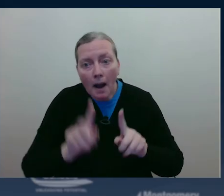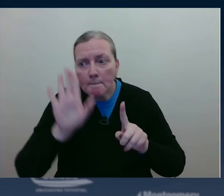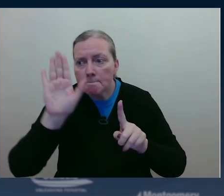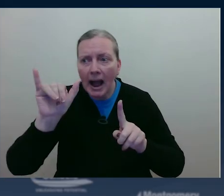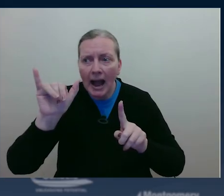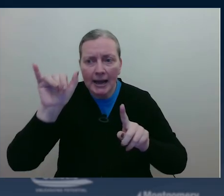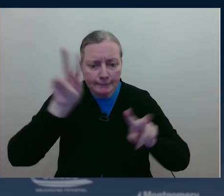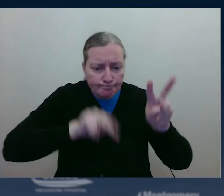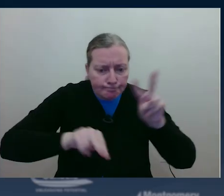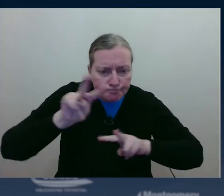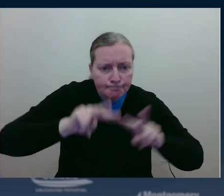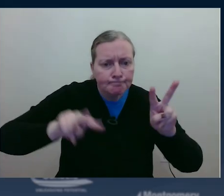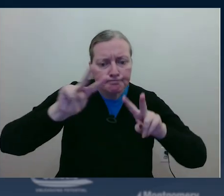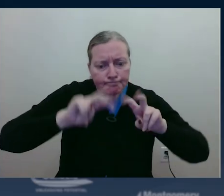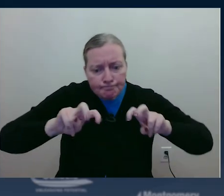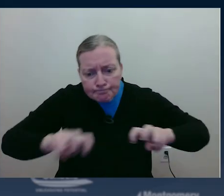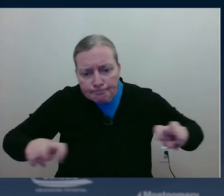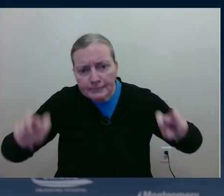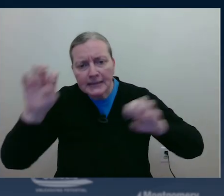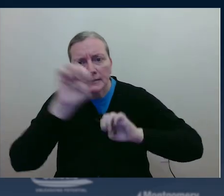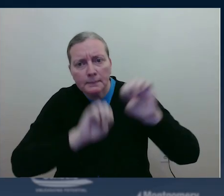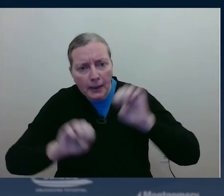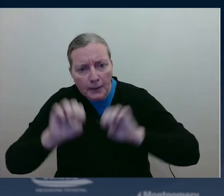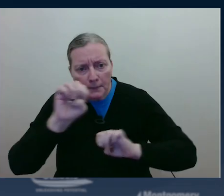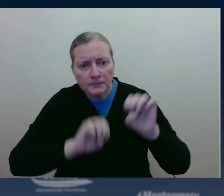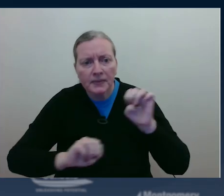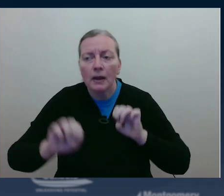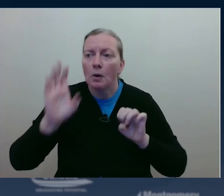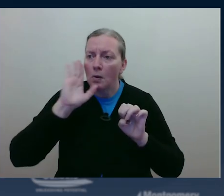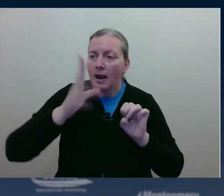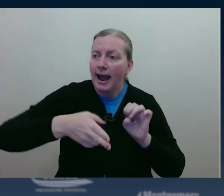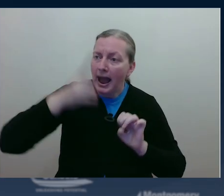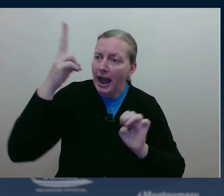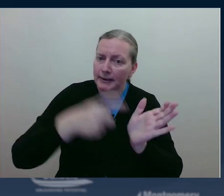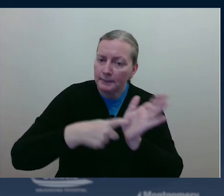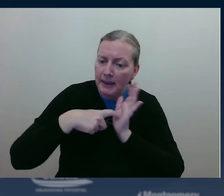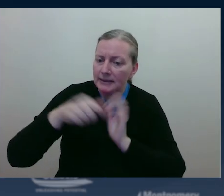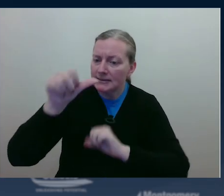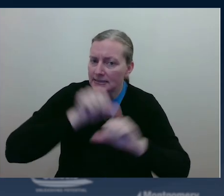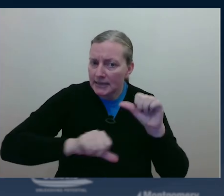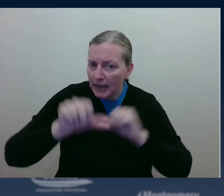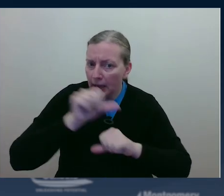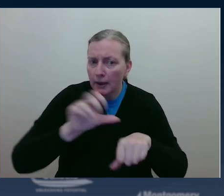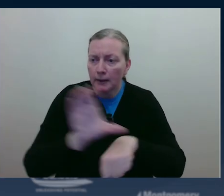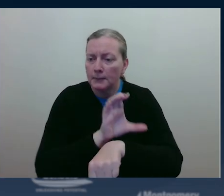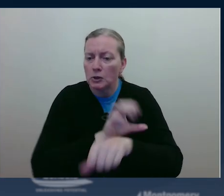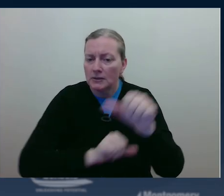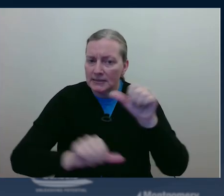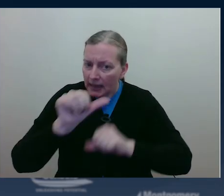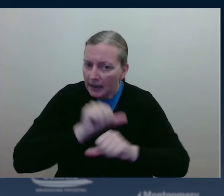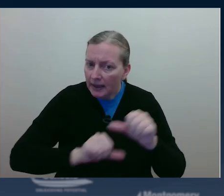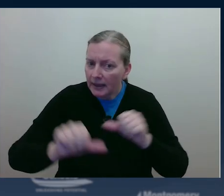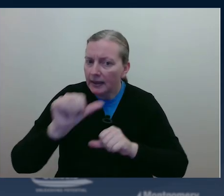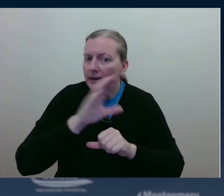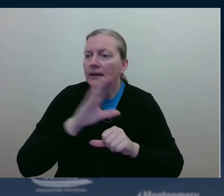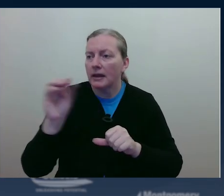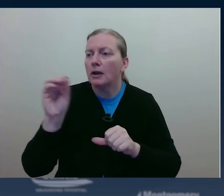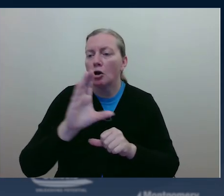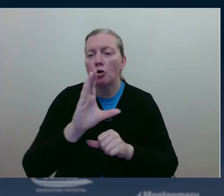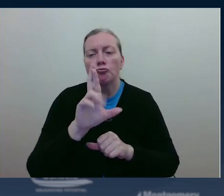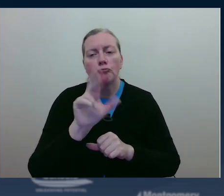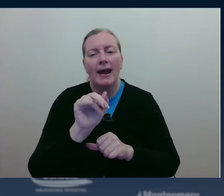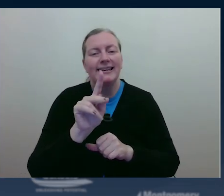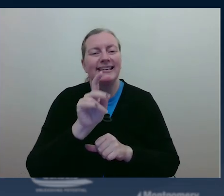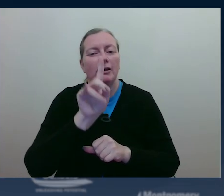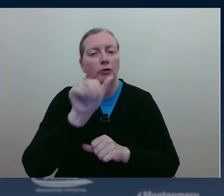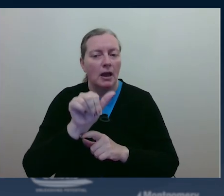well-known and high-demand science, math, computer science criteria-based programs that are currently offered only at